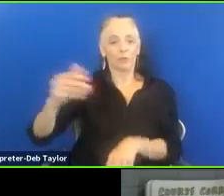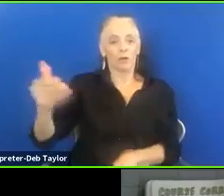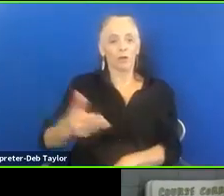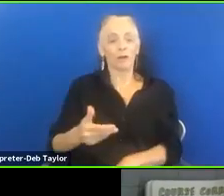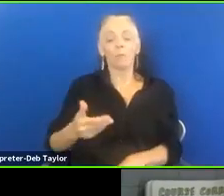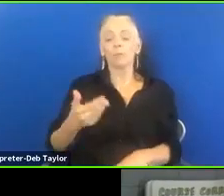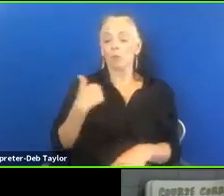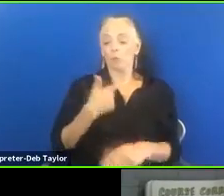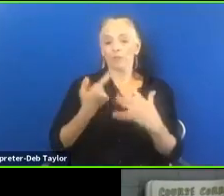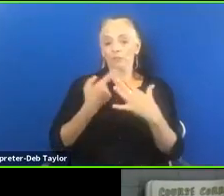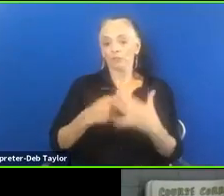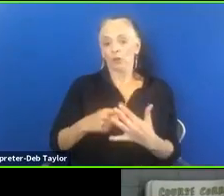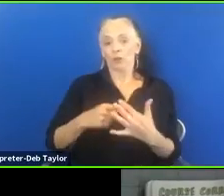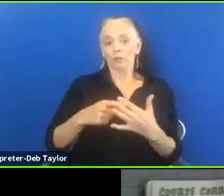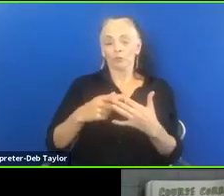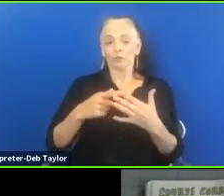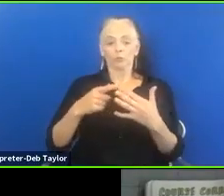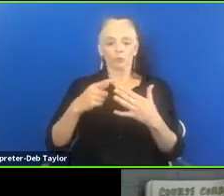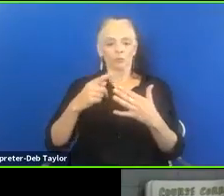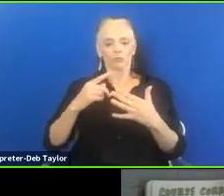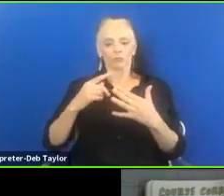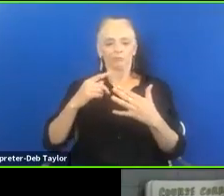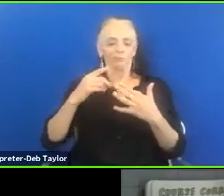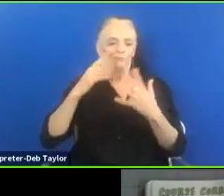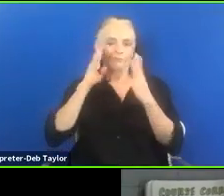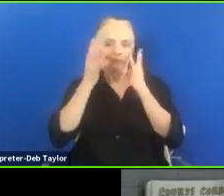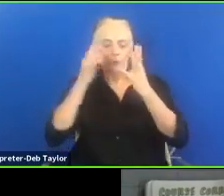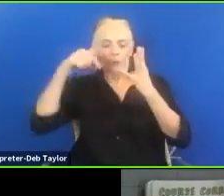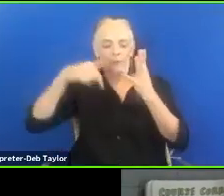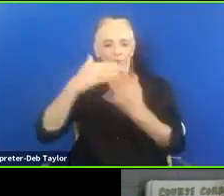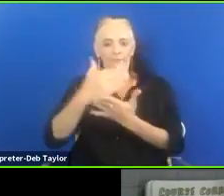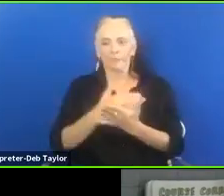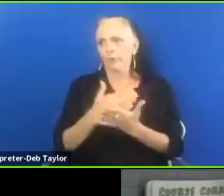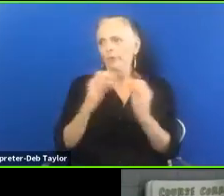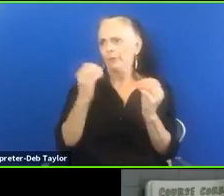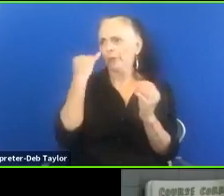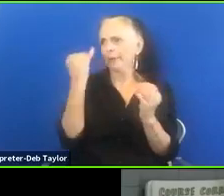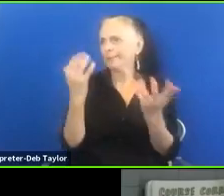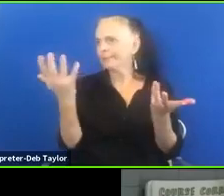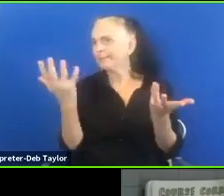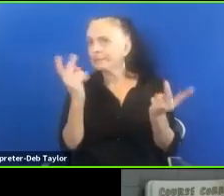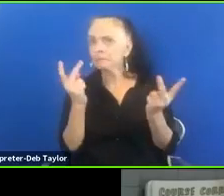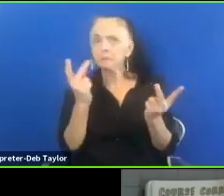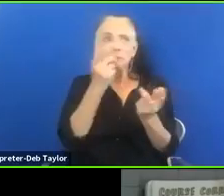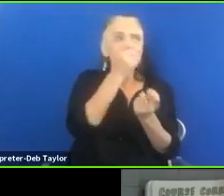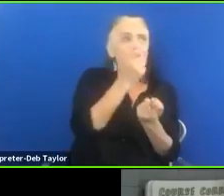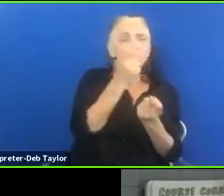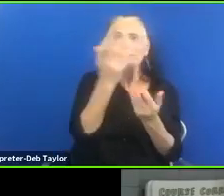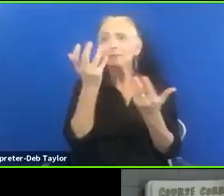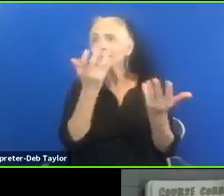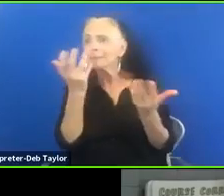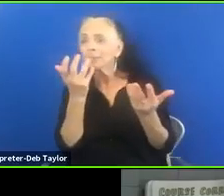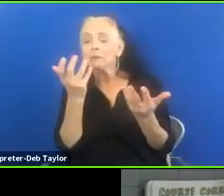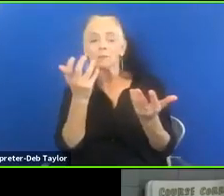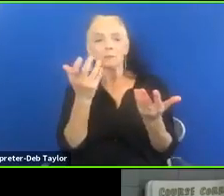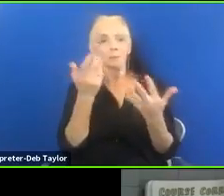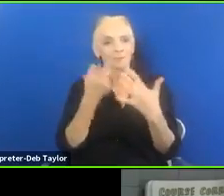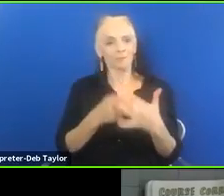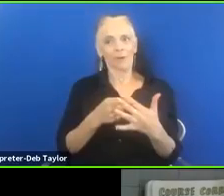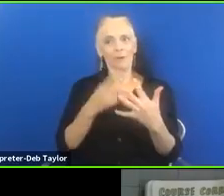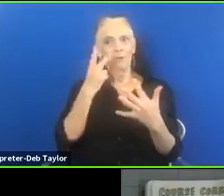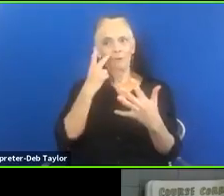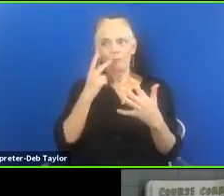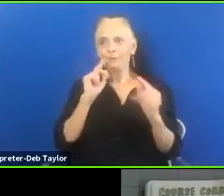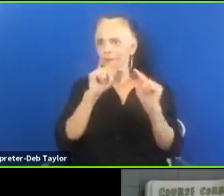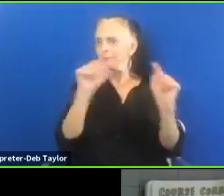started the process of designing this course, we had no idea what the response was going to be like. But as we started to see the interest